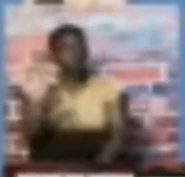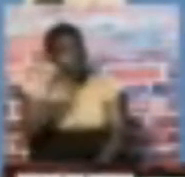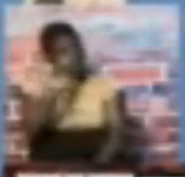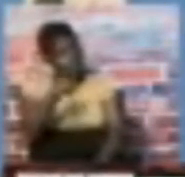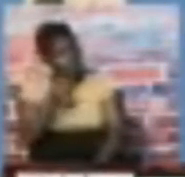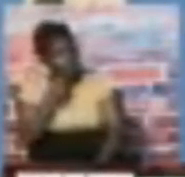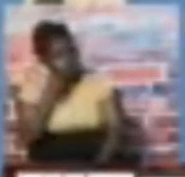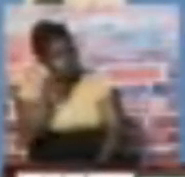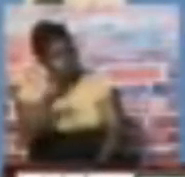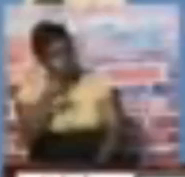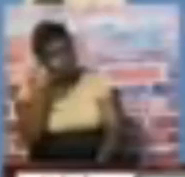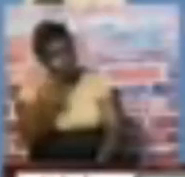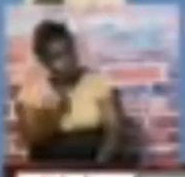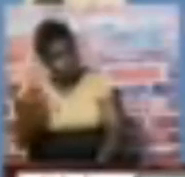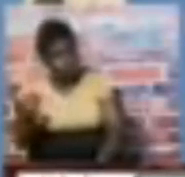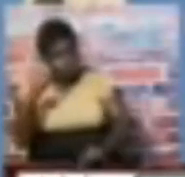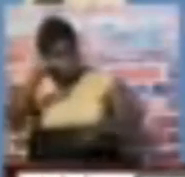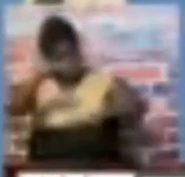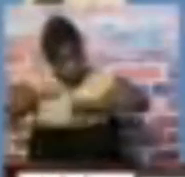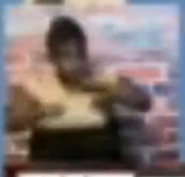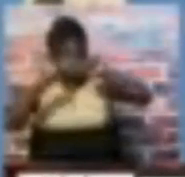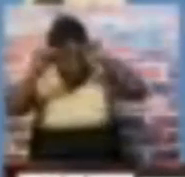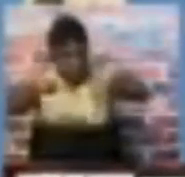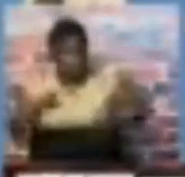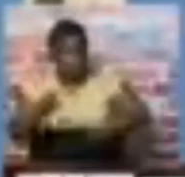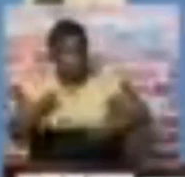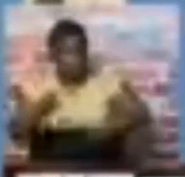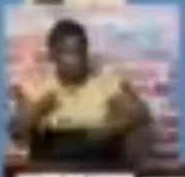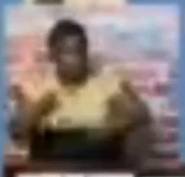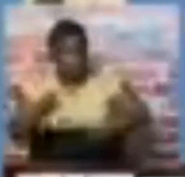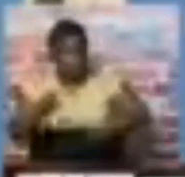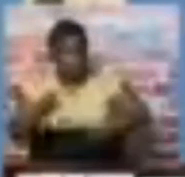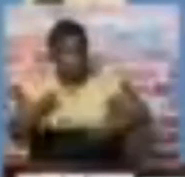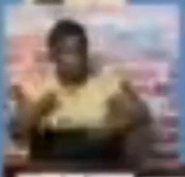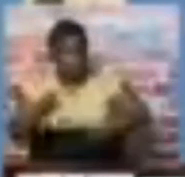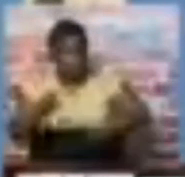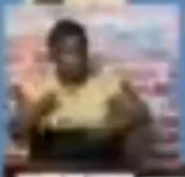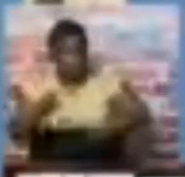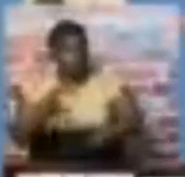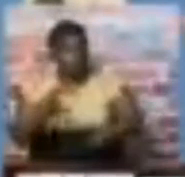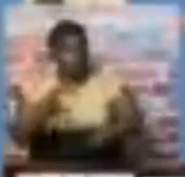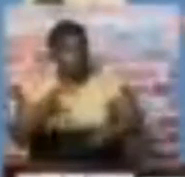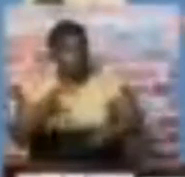And if he's on a bicycle, they can also see him and say, who are you? But if he's in a bus, where will you?